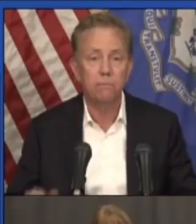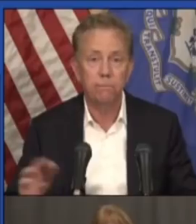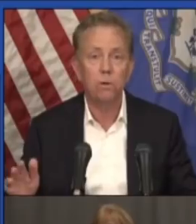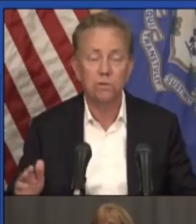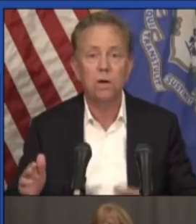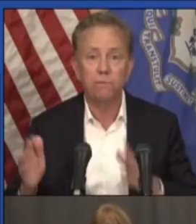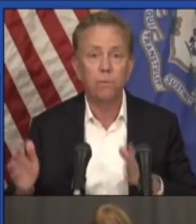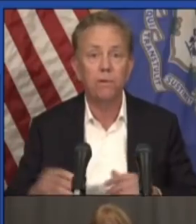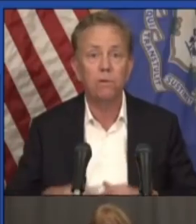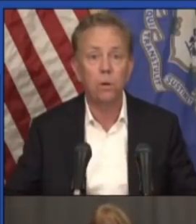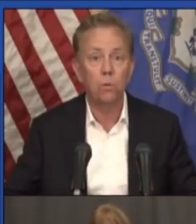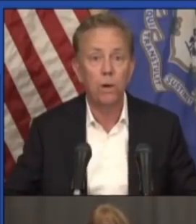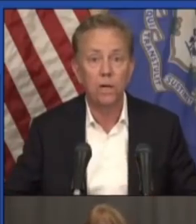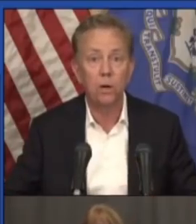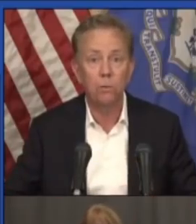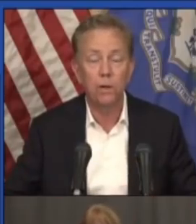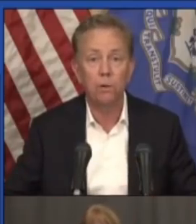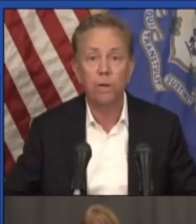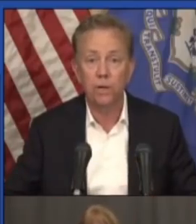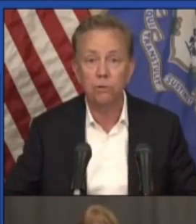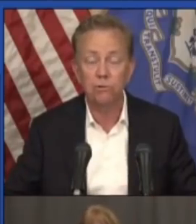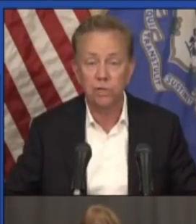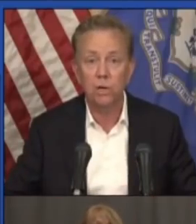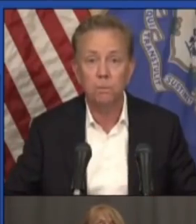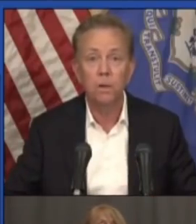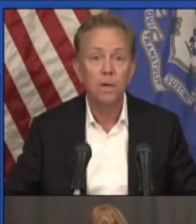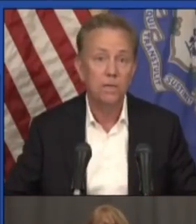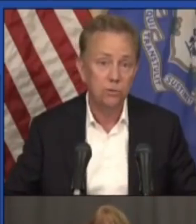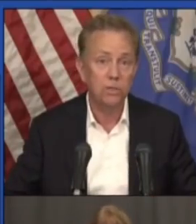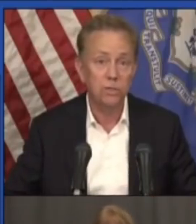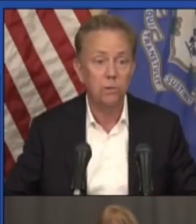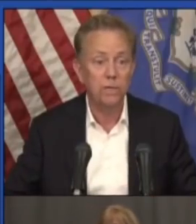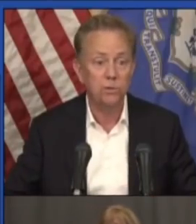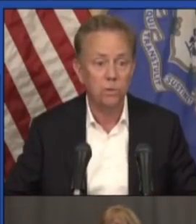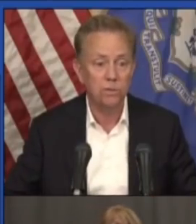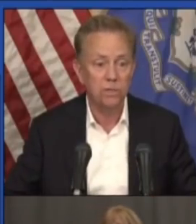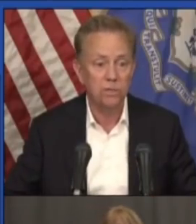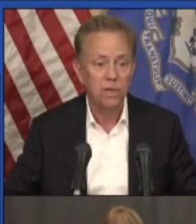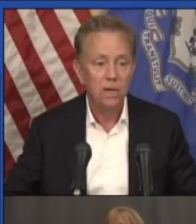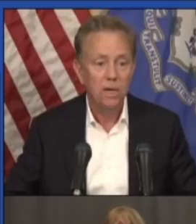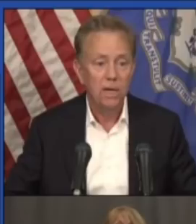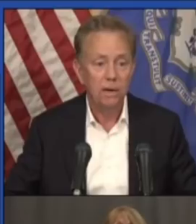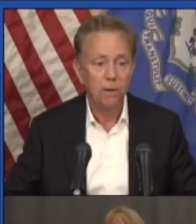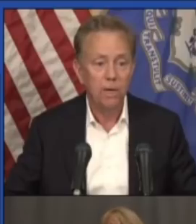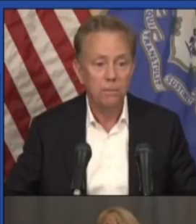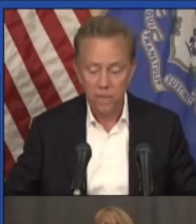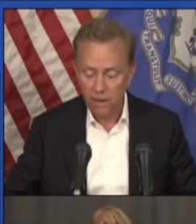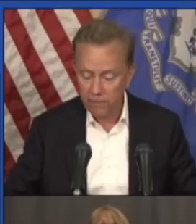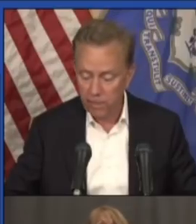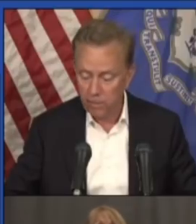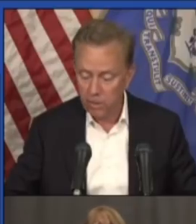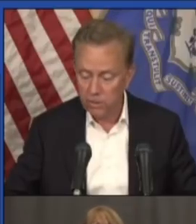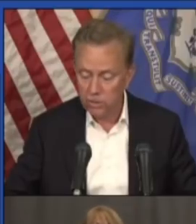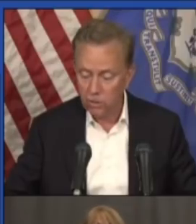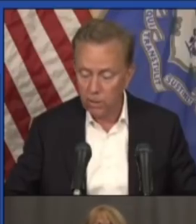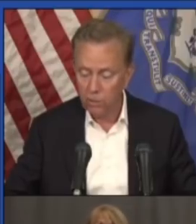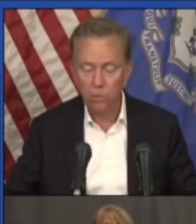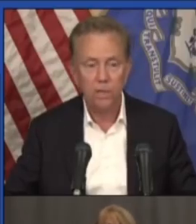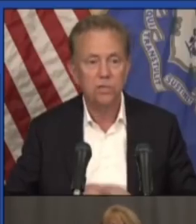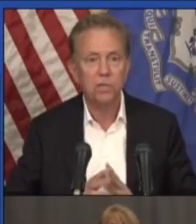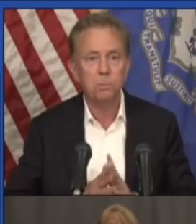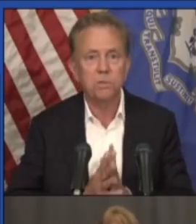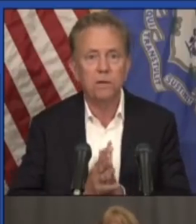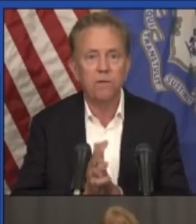vaccinated. False comfort, we have a long way to go there. We could use your help as trusted resources. And when it comes to African Americans at